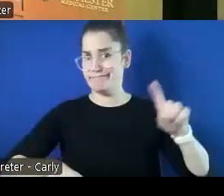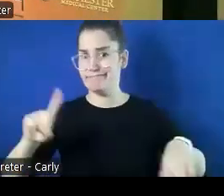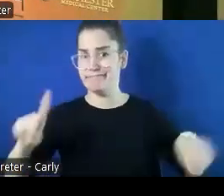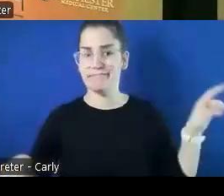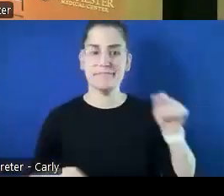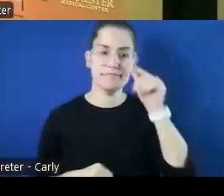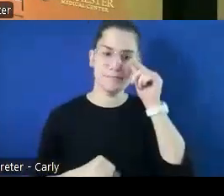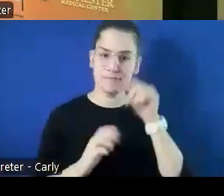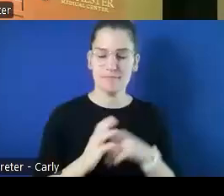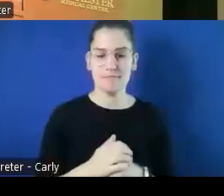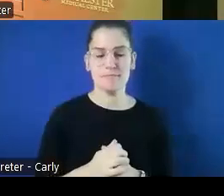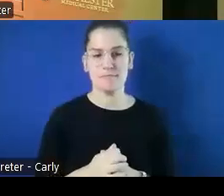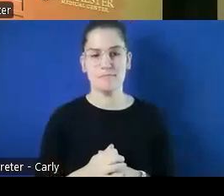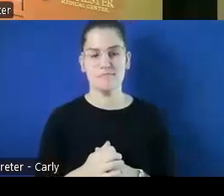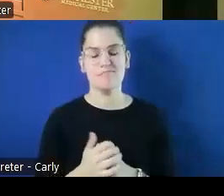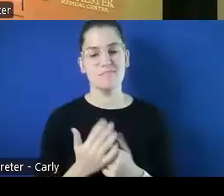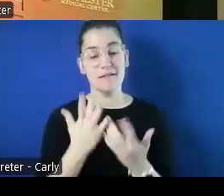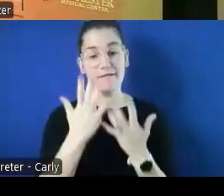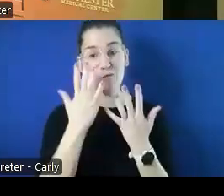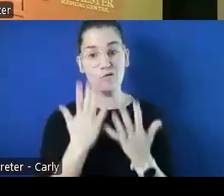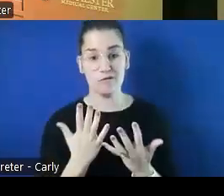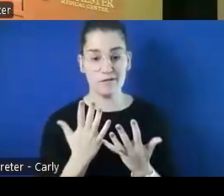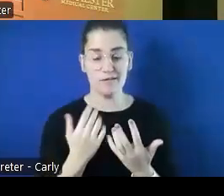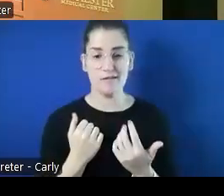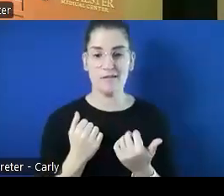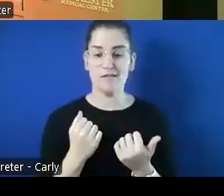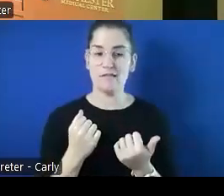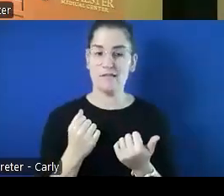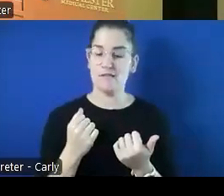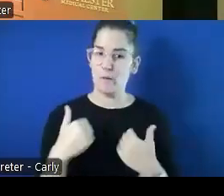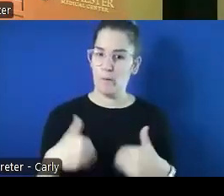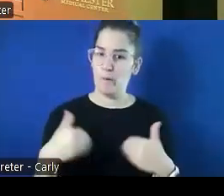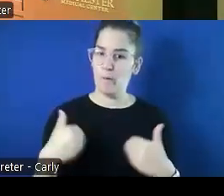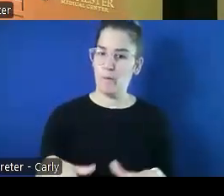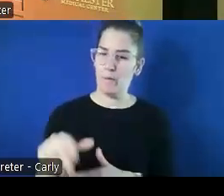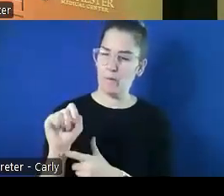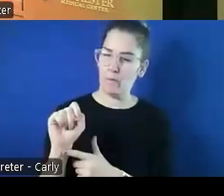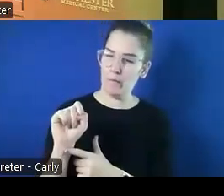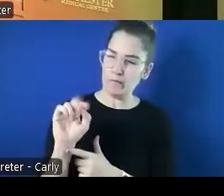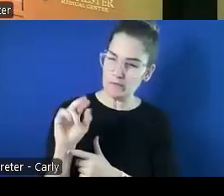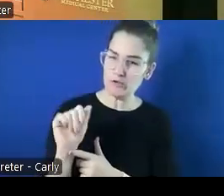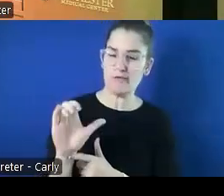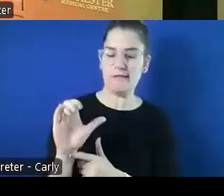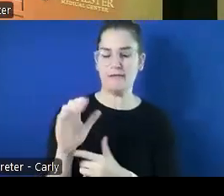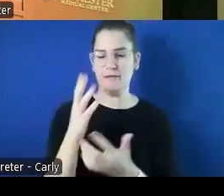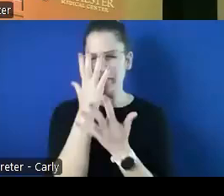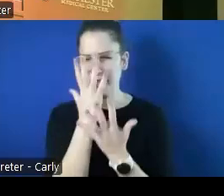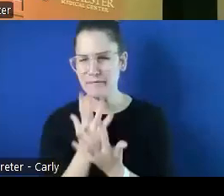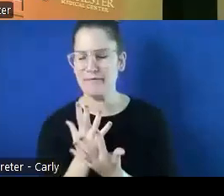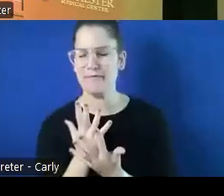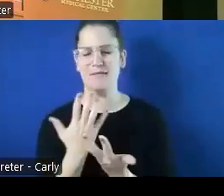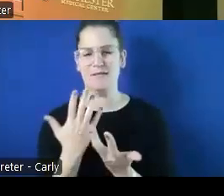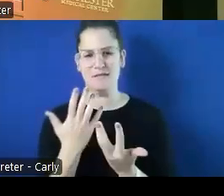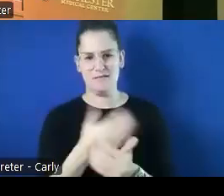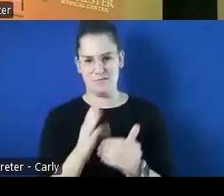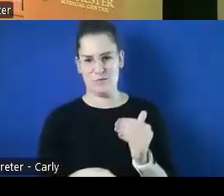And unfortunately, there have been really tragic outcomes in this emergency response. I don't have the specific data to